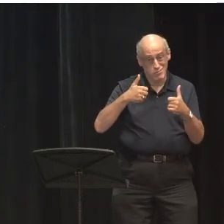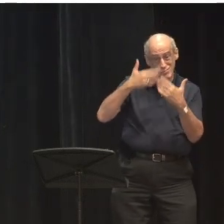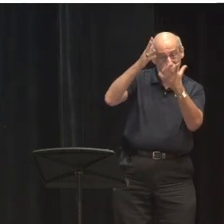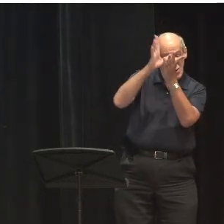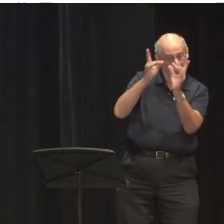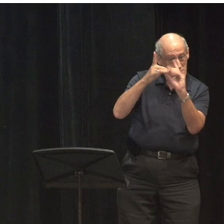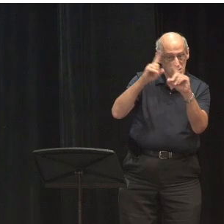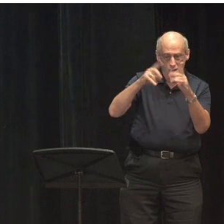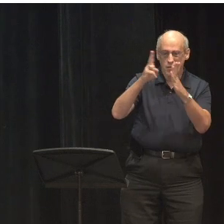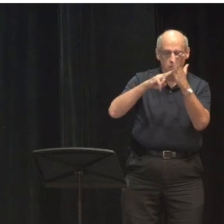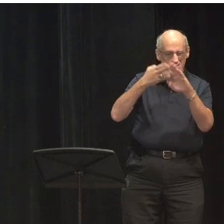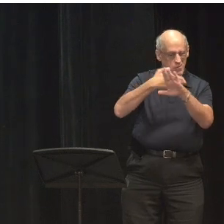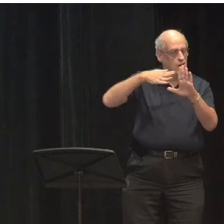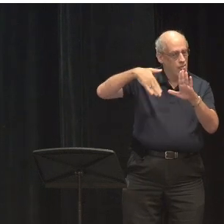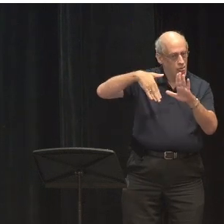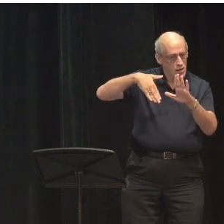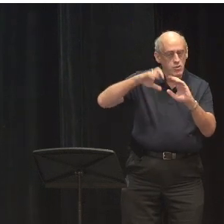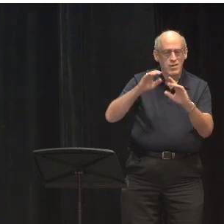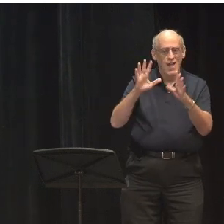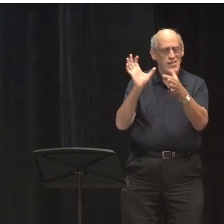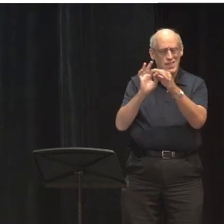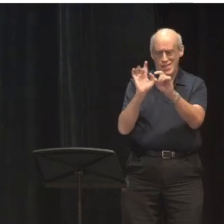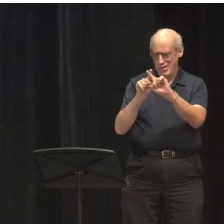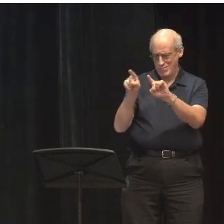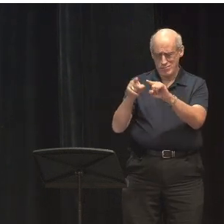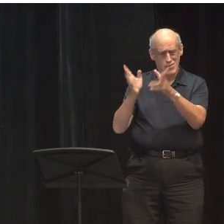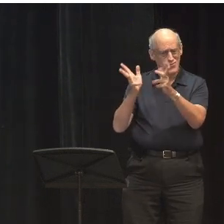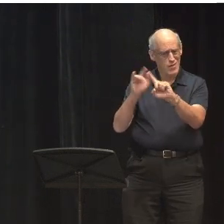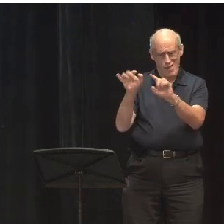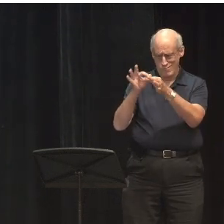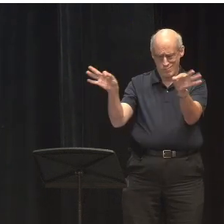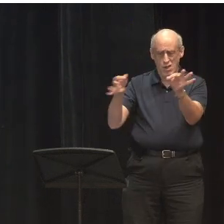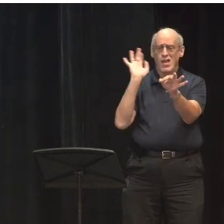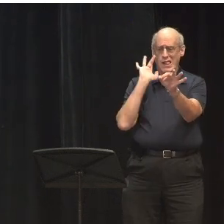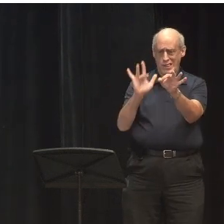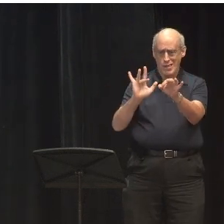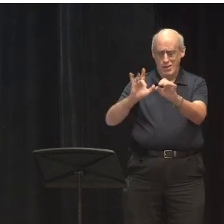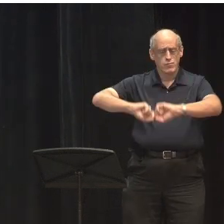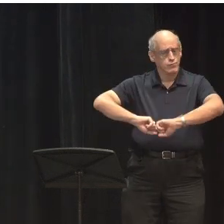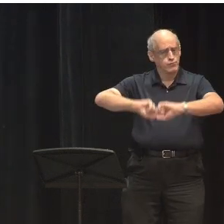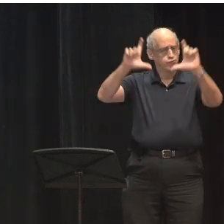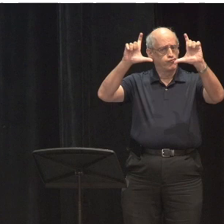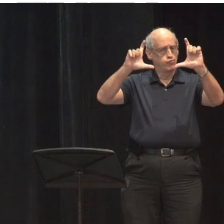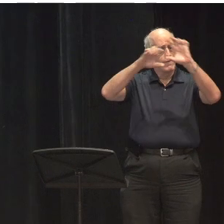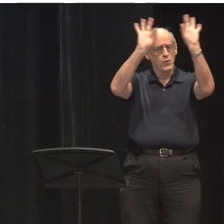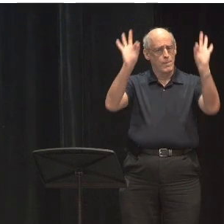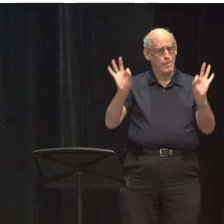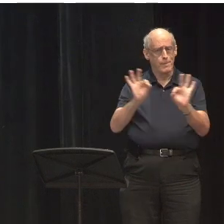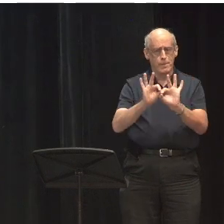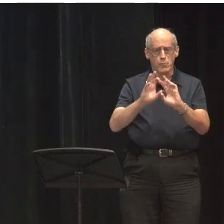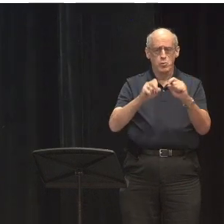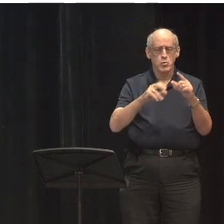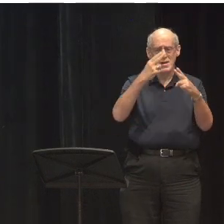didn't pre-register, please just click on the link that's posted in the Zoom chat, and it will take you to a virtual forum where